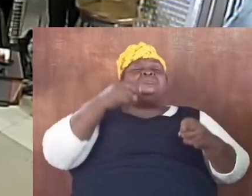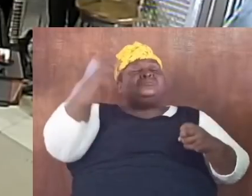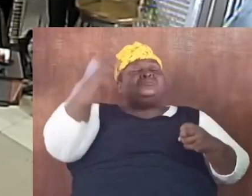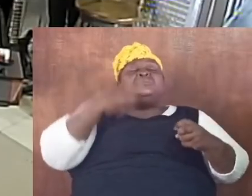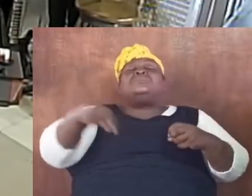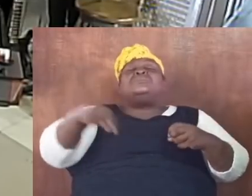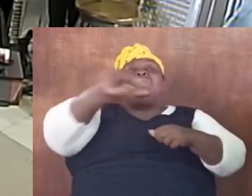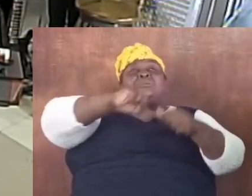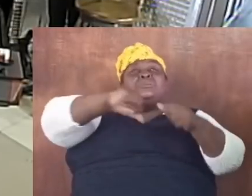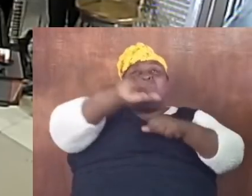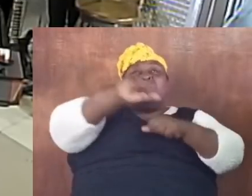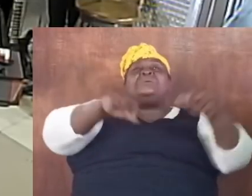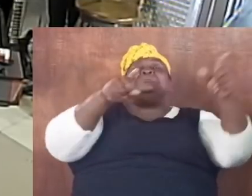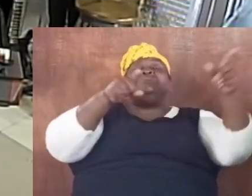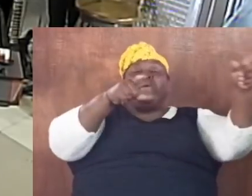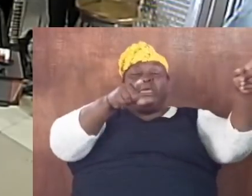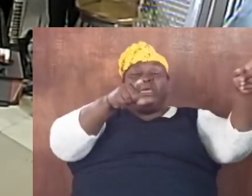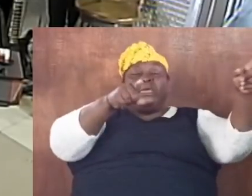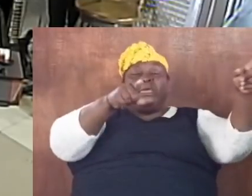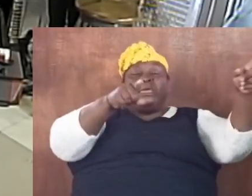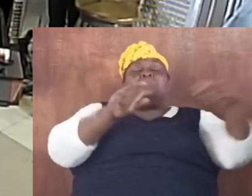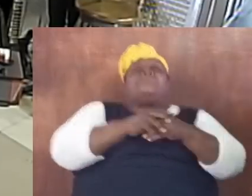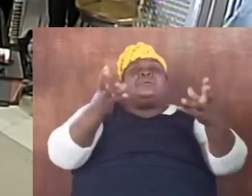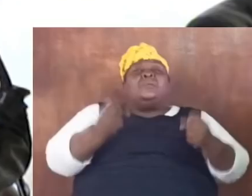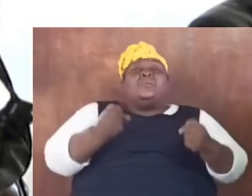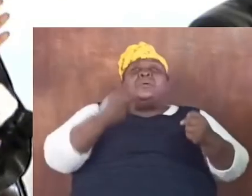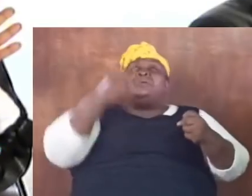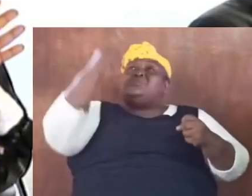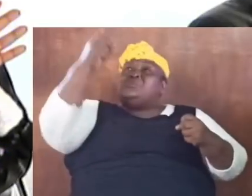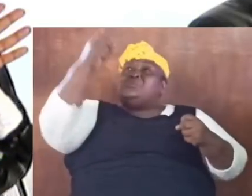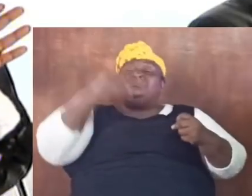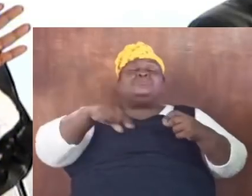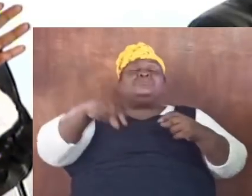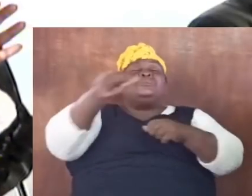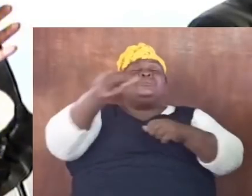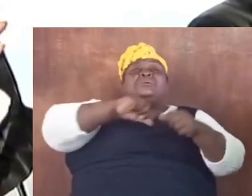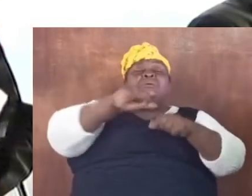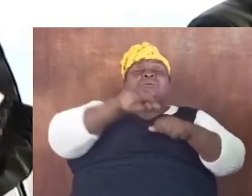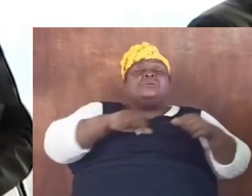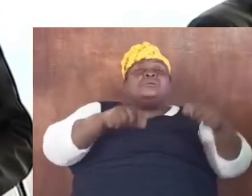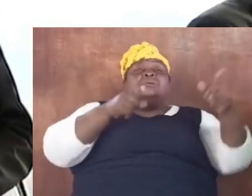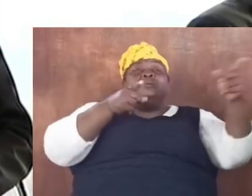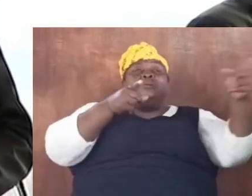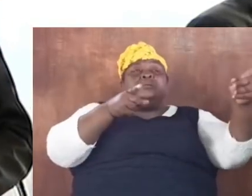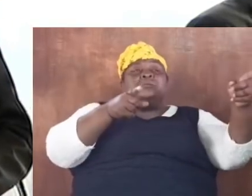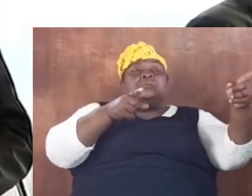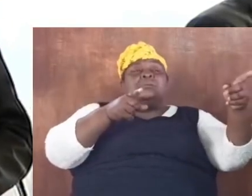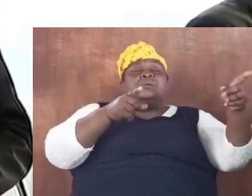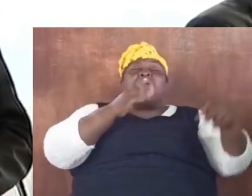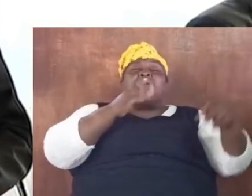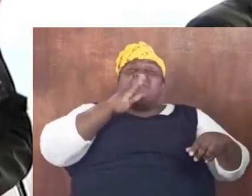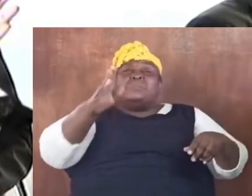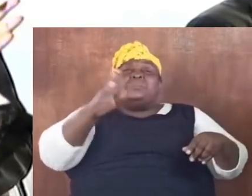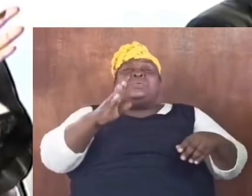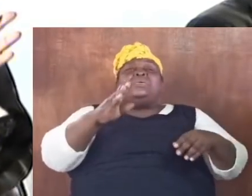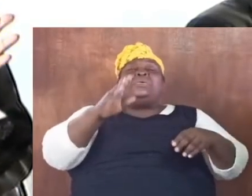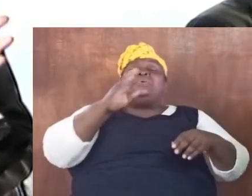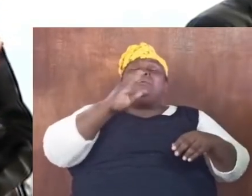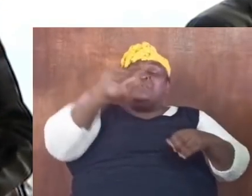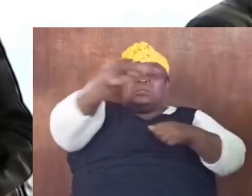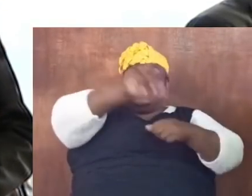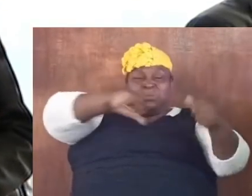him. We want you to navigate his lips. We want you to be the